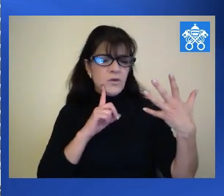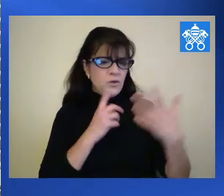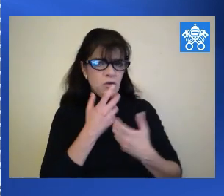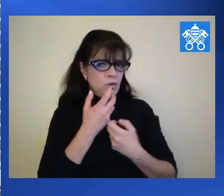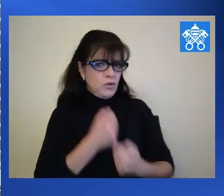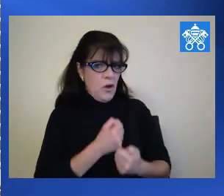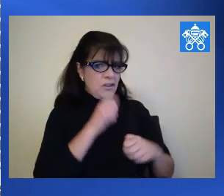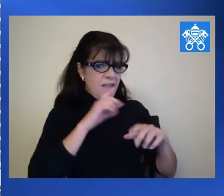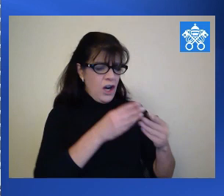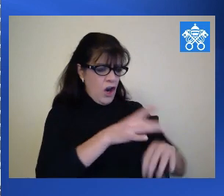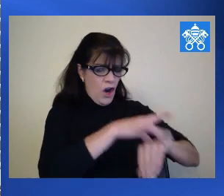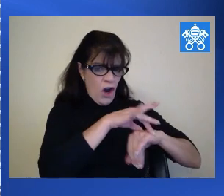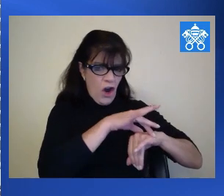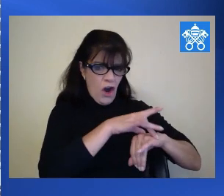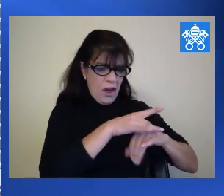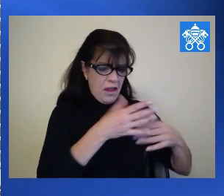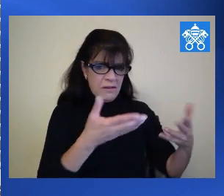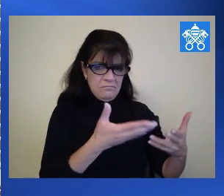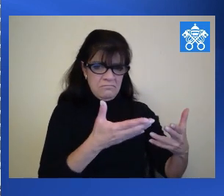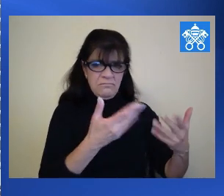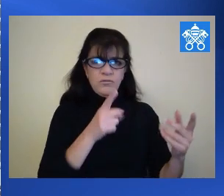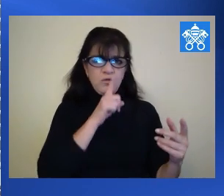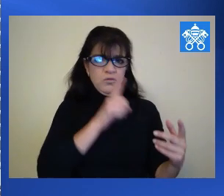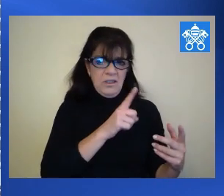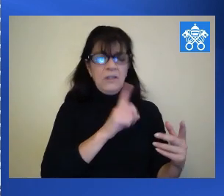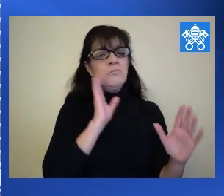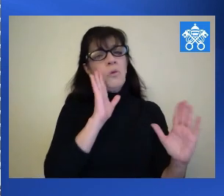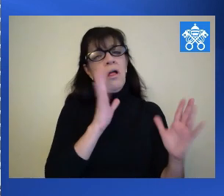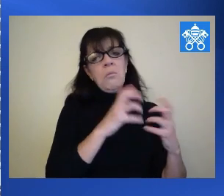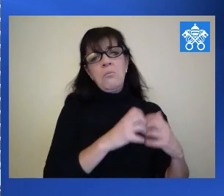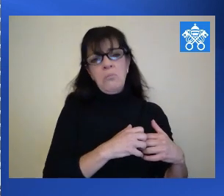too much trust in earthly realities which